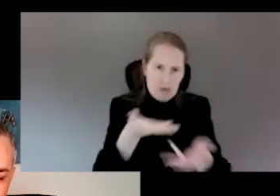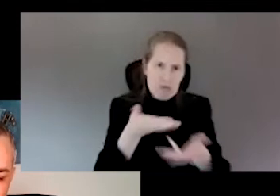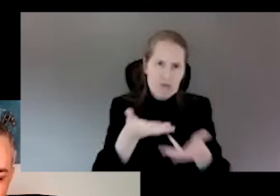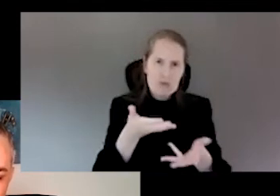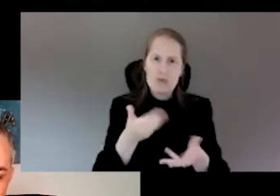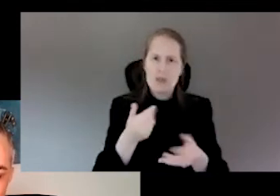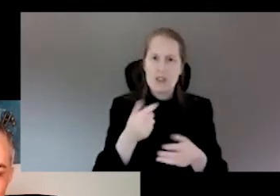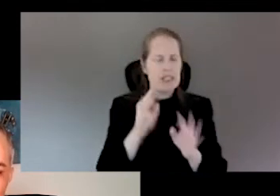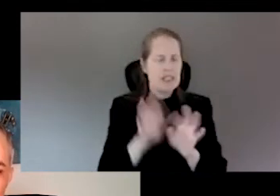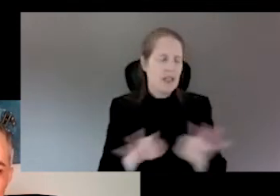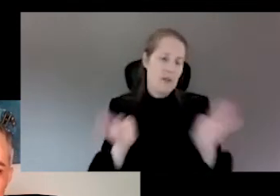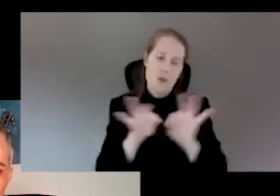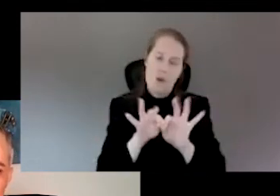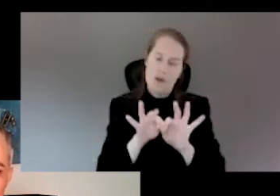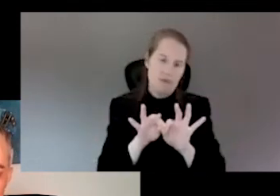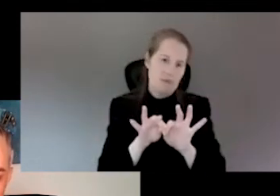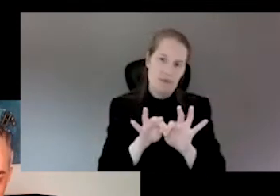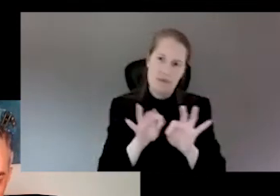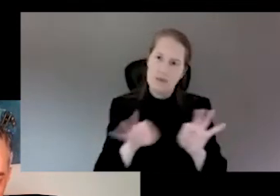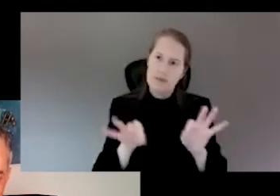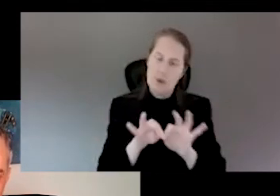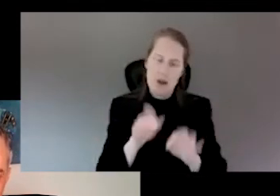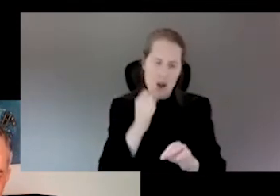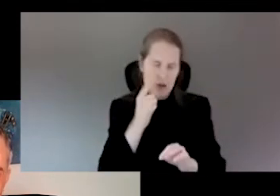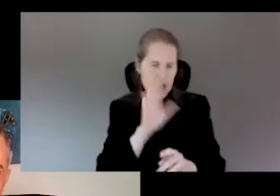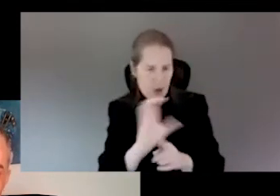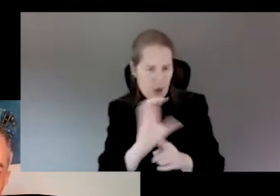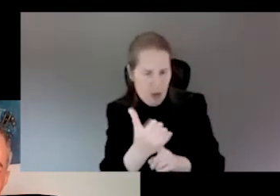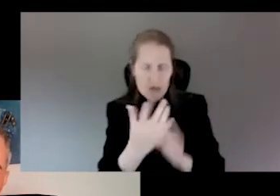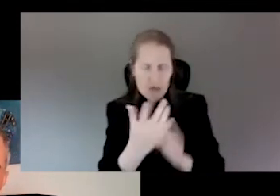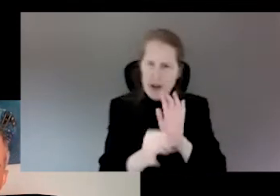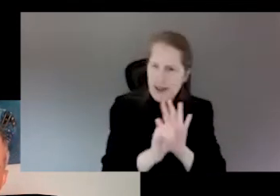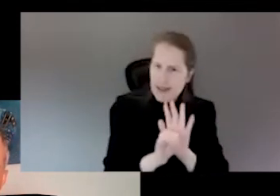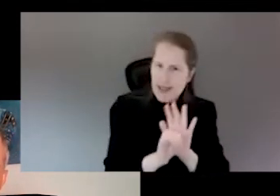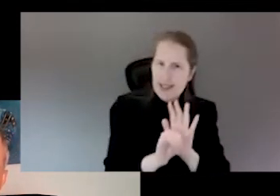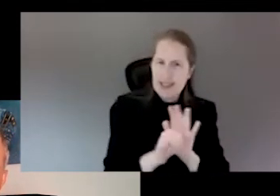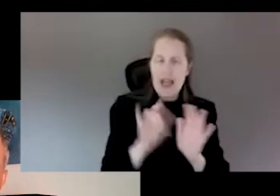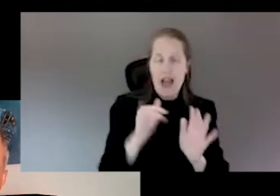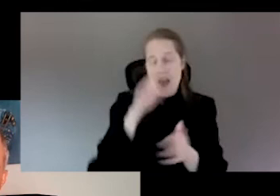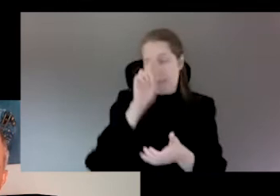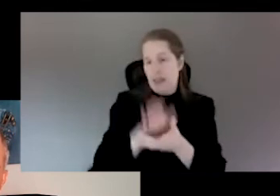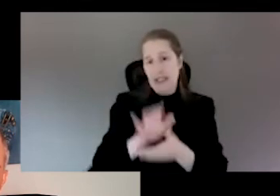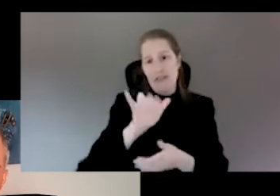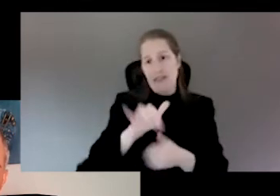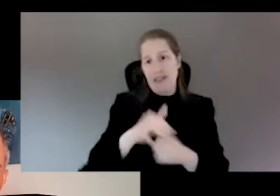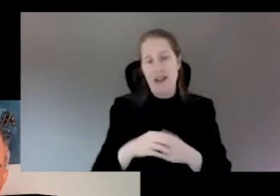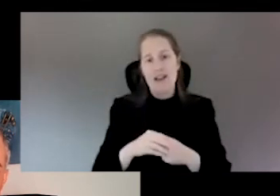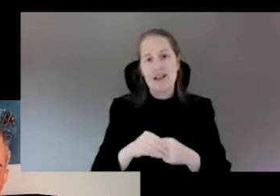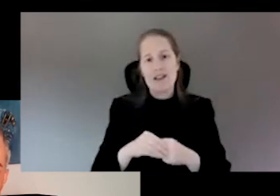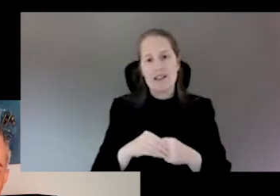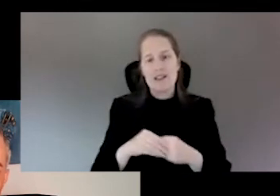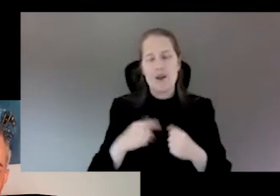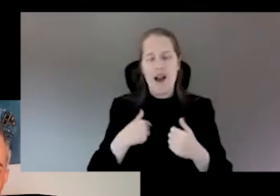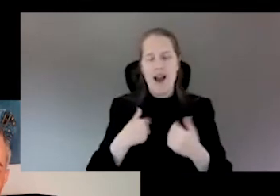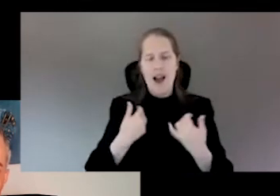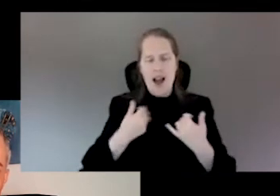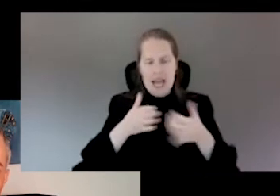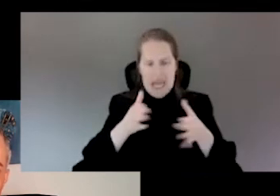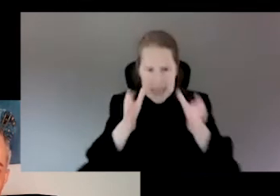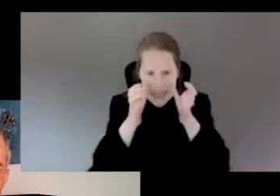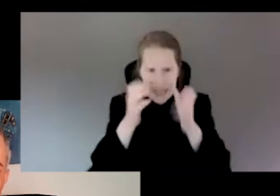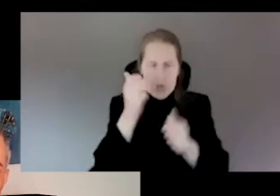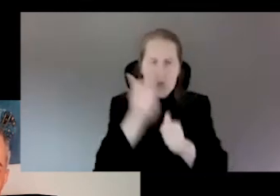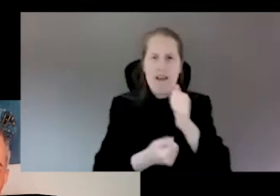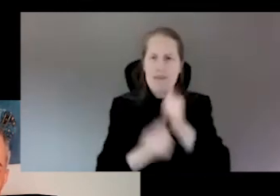or is very important, the cultural identities. I go by that. So I listen equally to each one of the